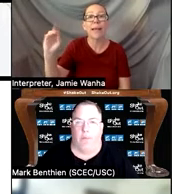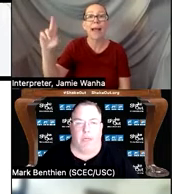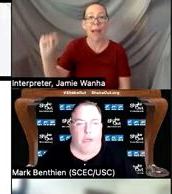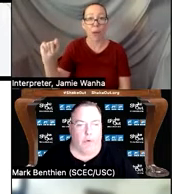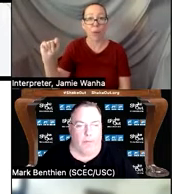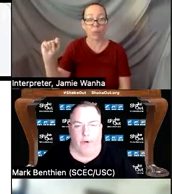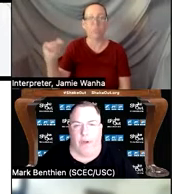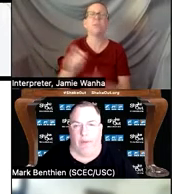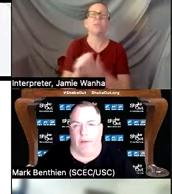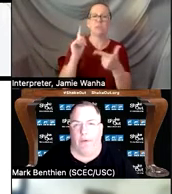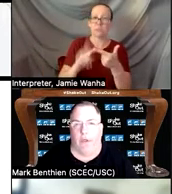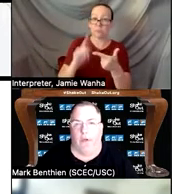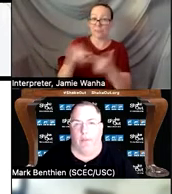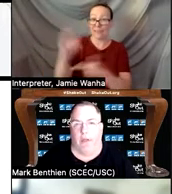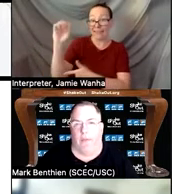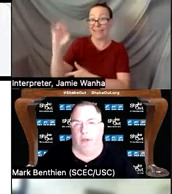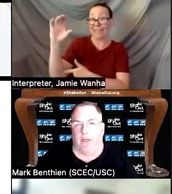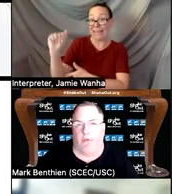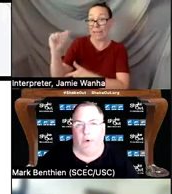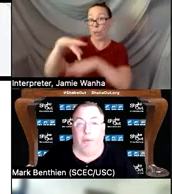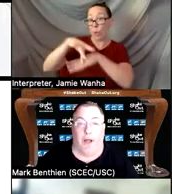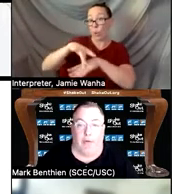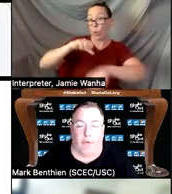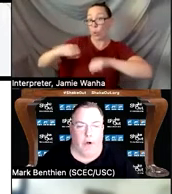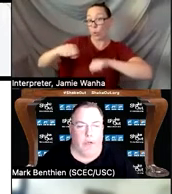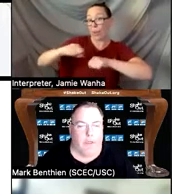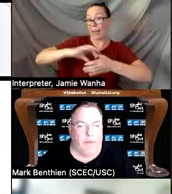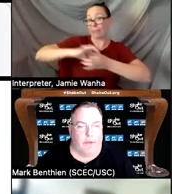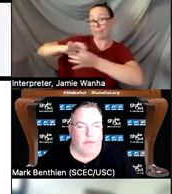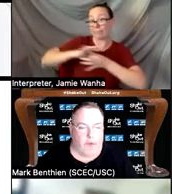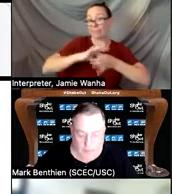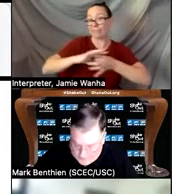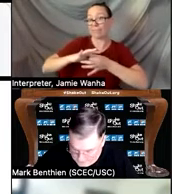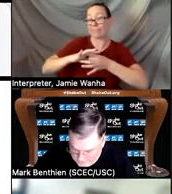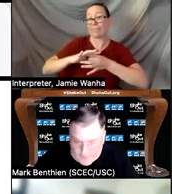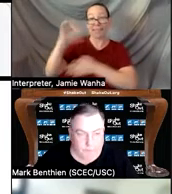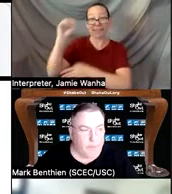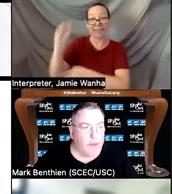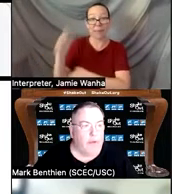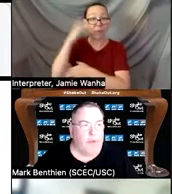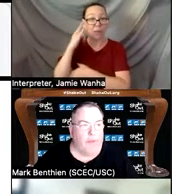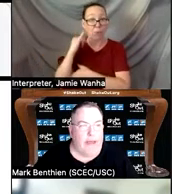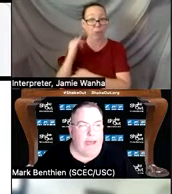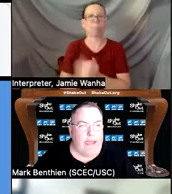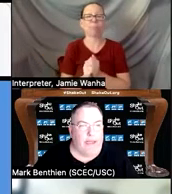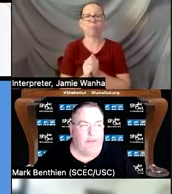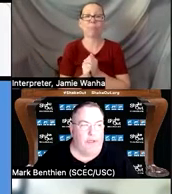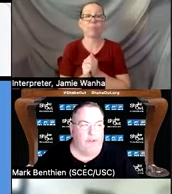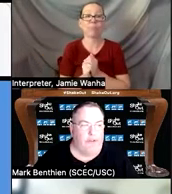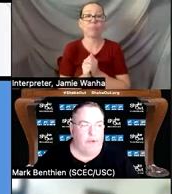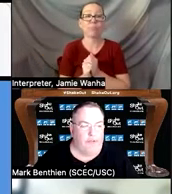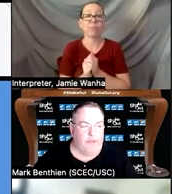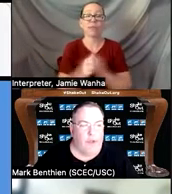also our mini award program that you want to be on the lookout for applying for this fall. With that, I'd like